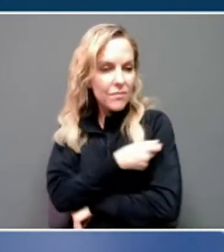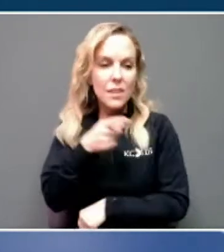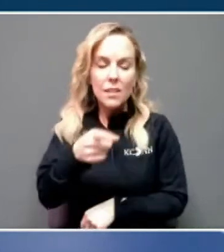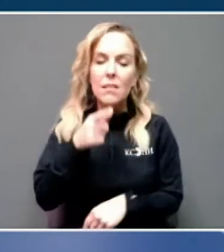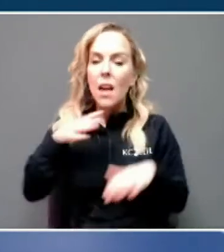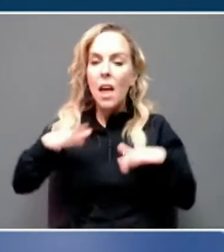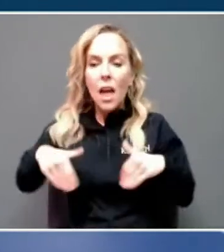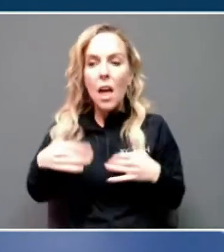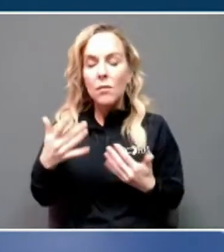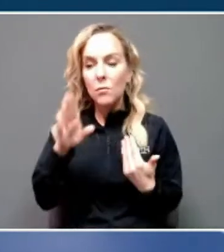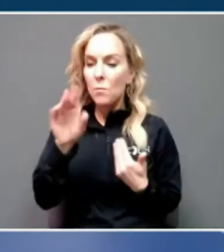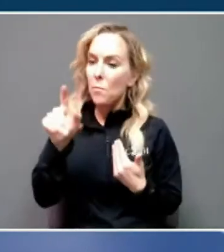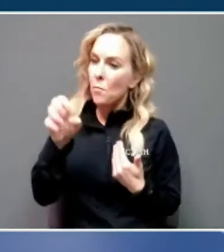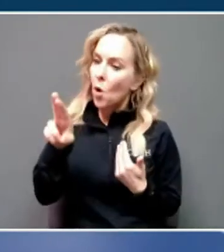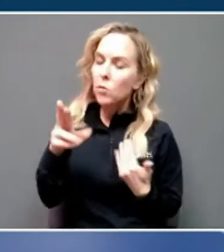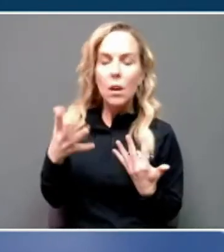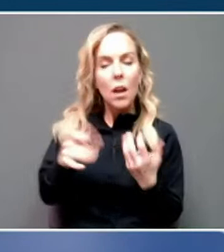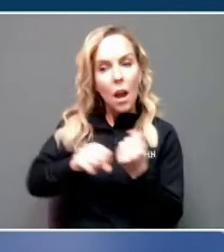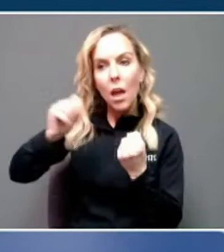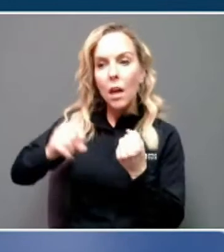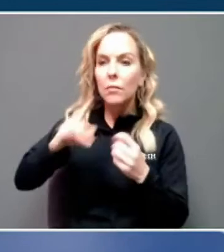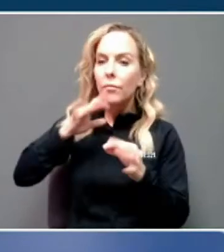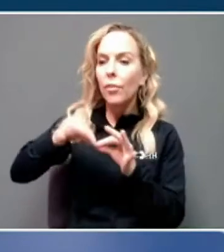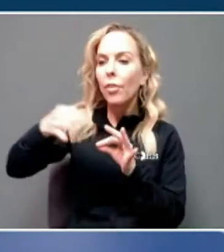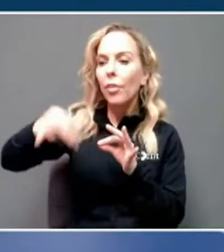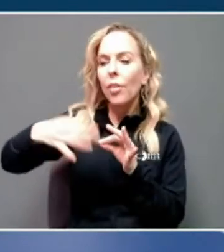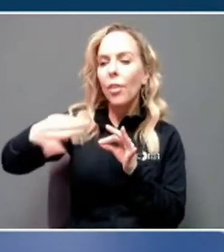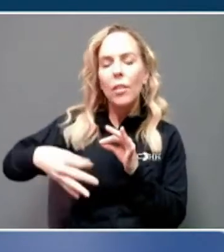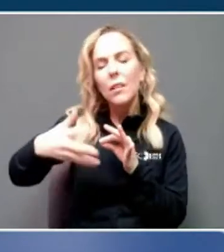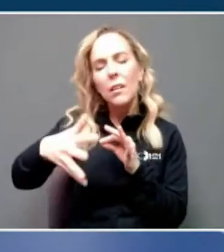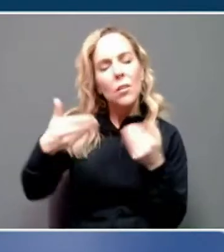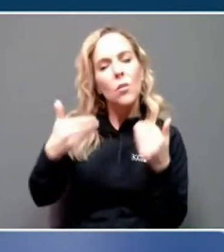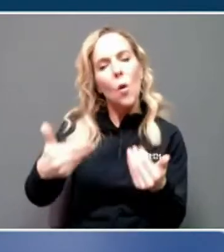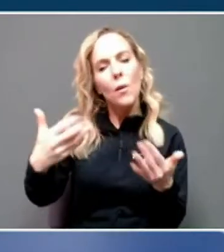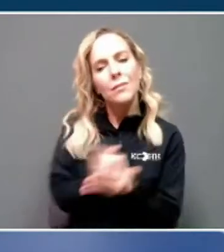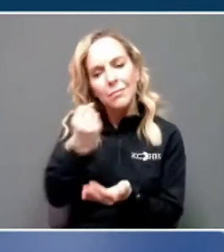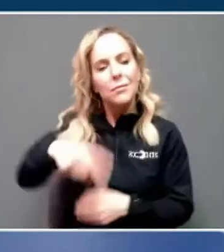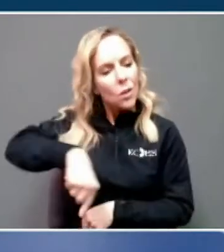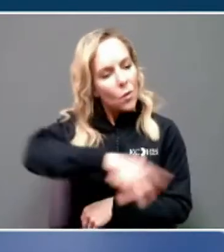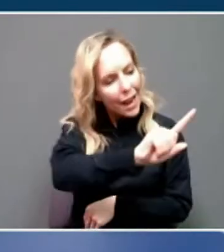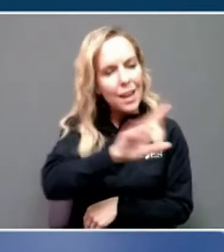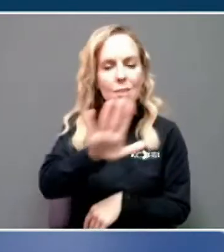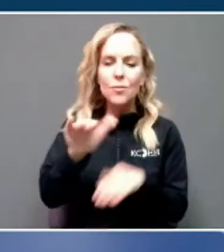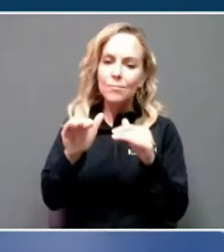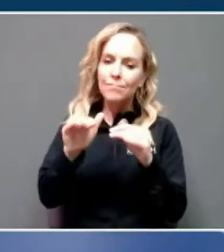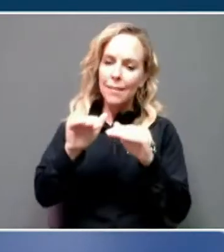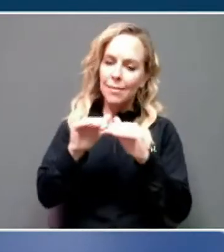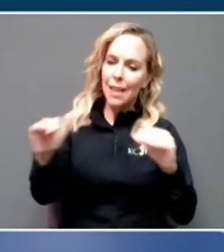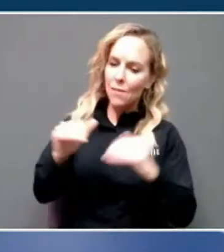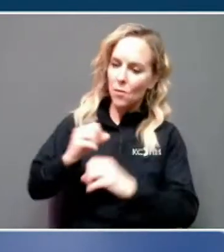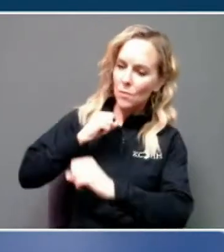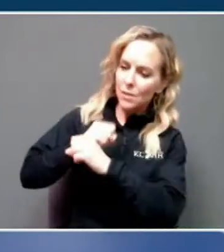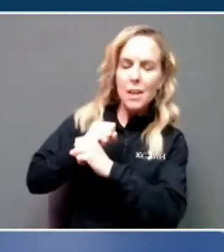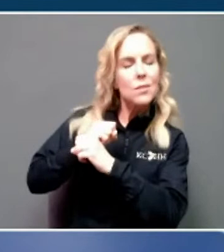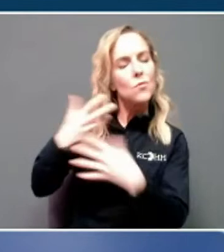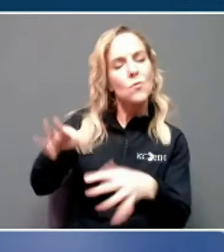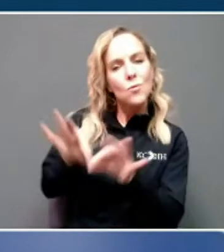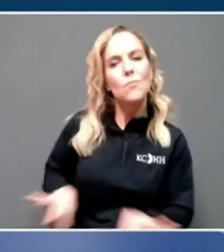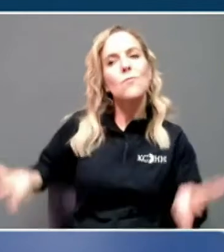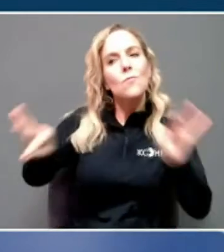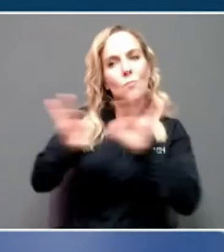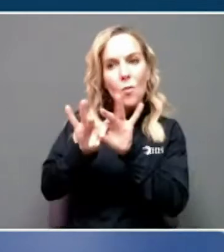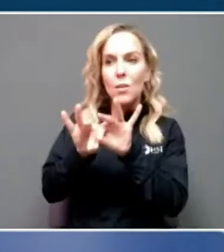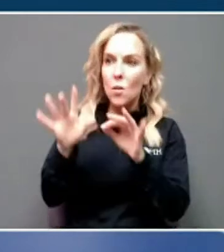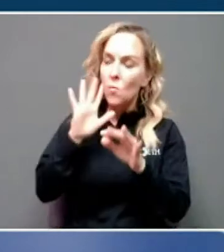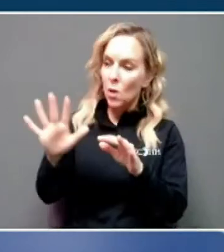put it off for any reason. Go in and get it. Your level of protection will be significantly increased.